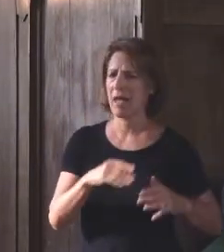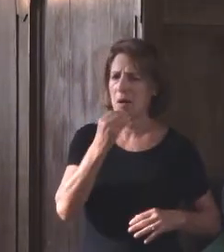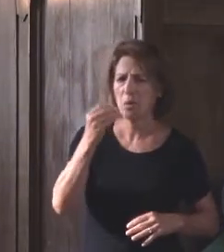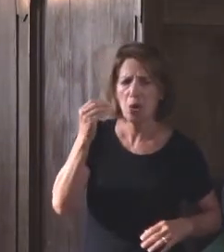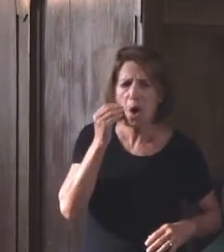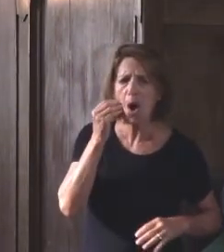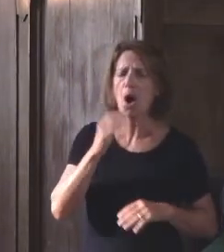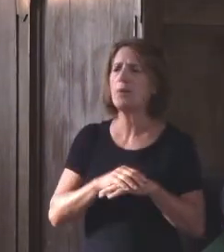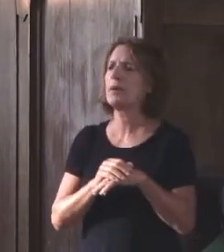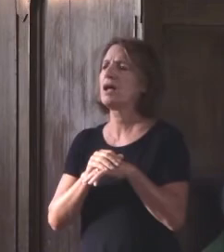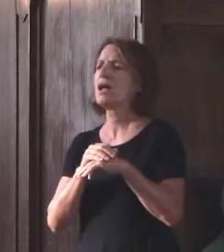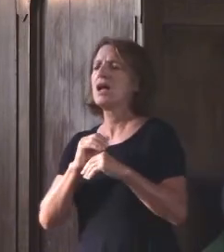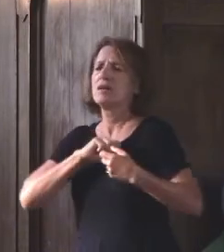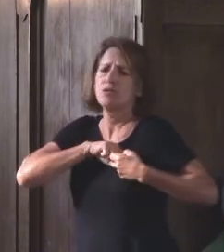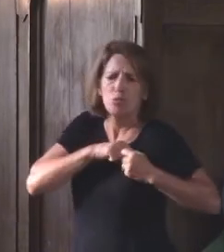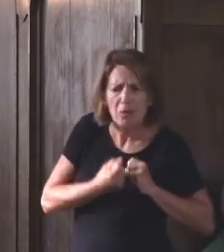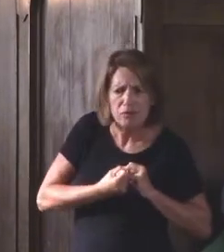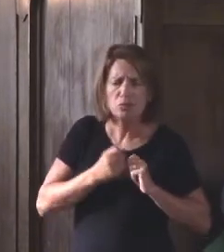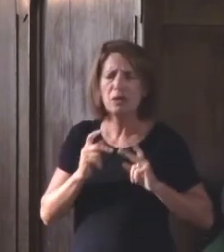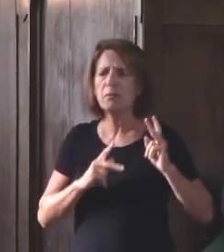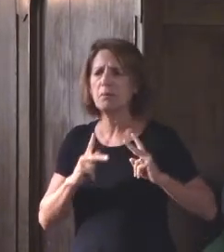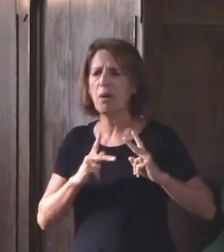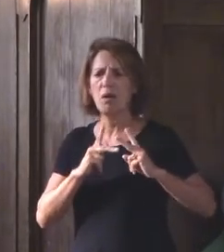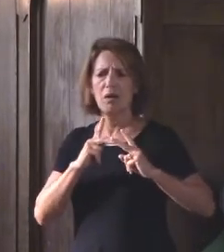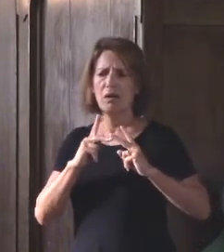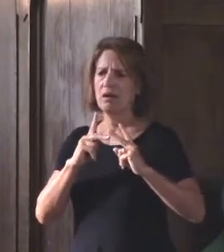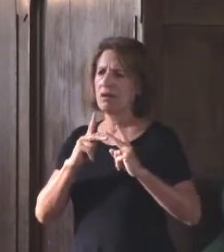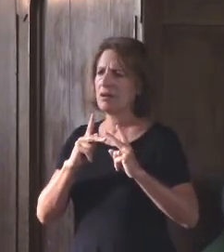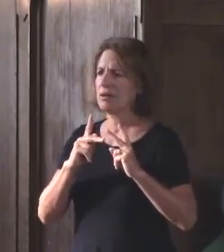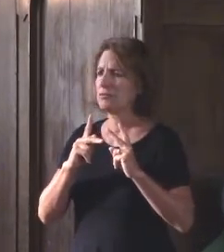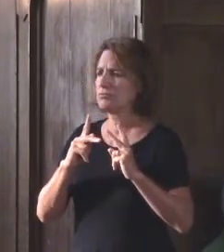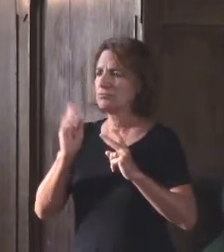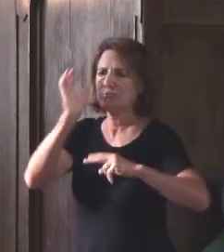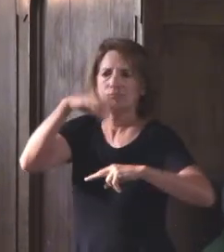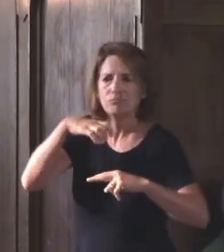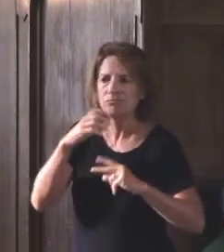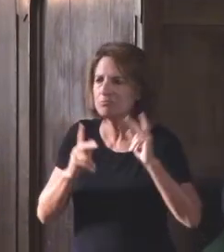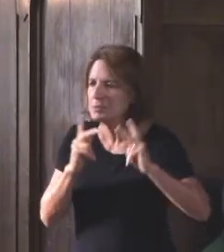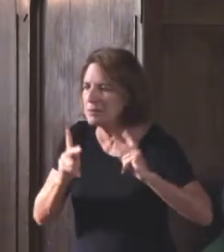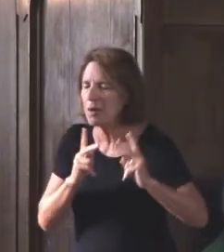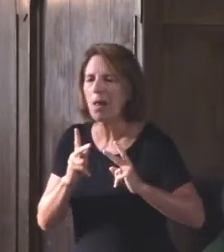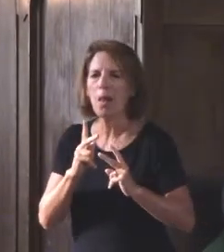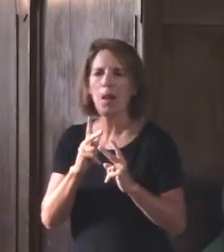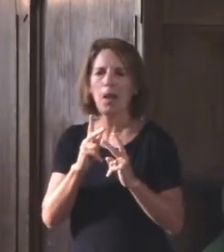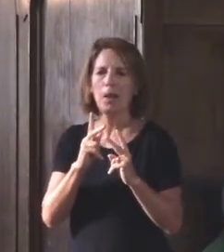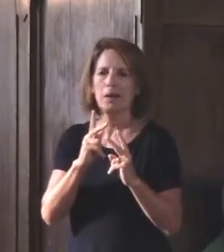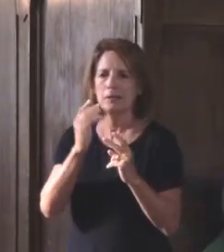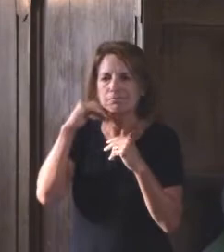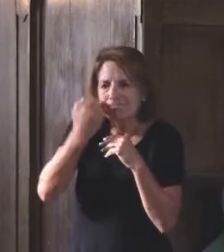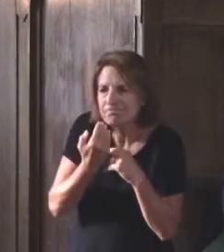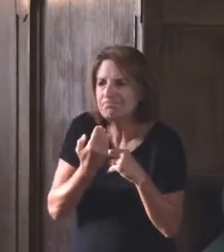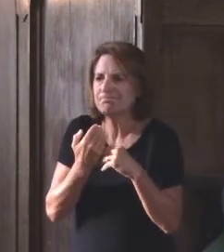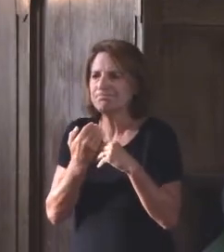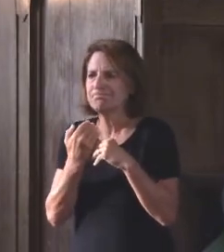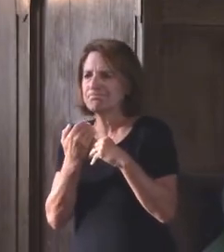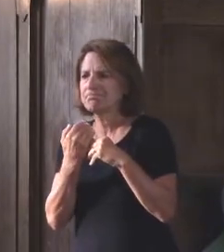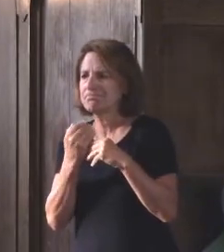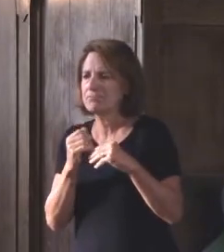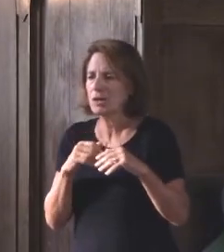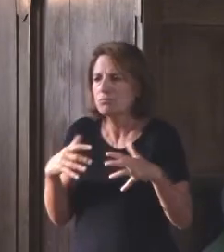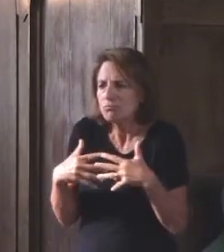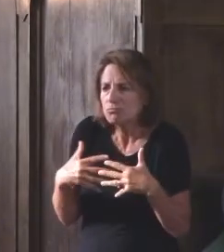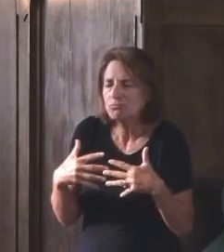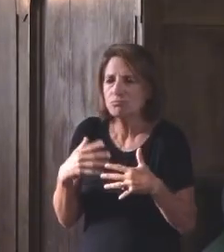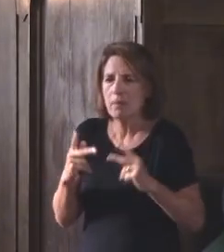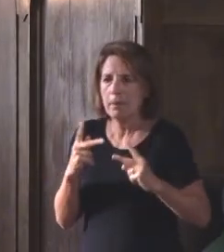debtors, grief-stricken people, the quirky, the timid, the doubtful. The